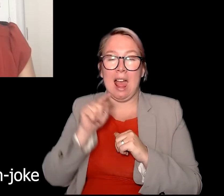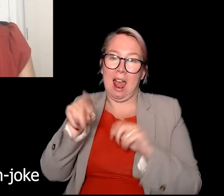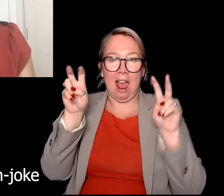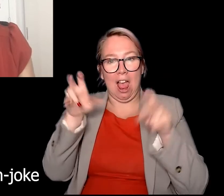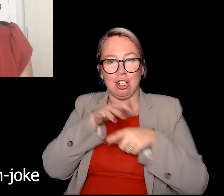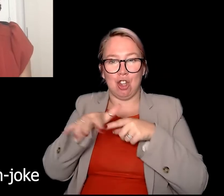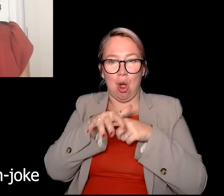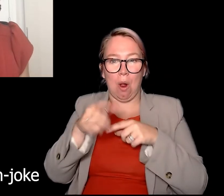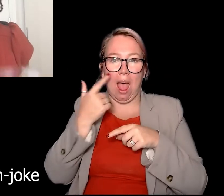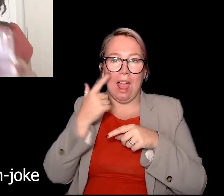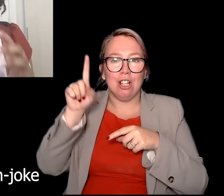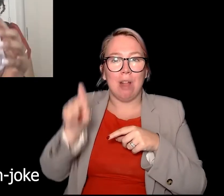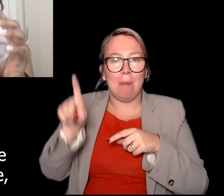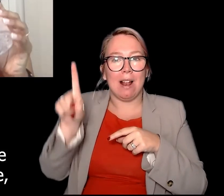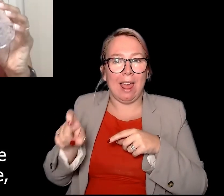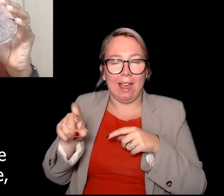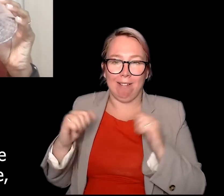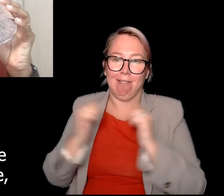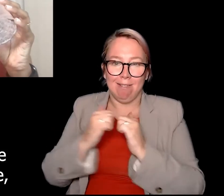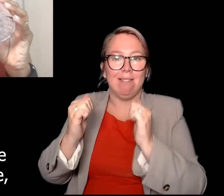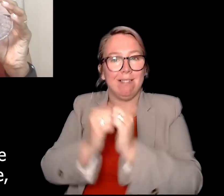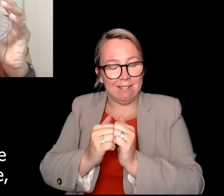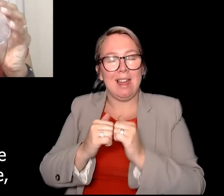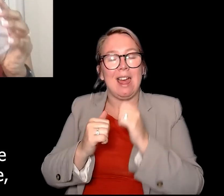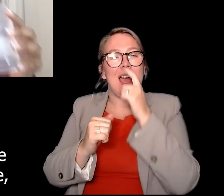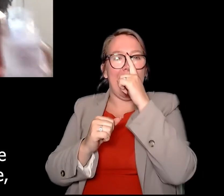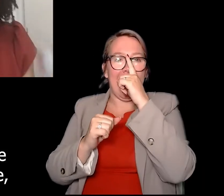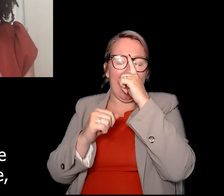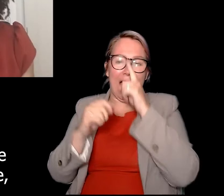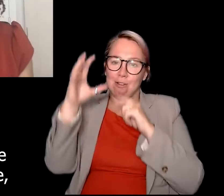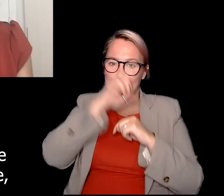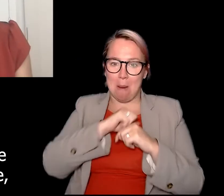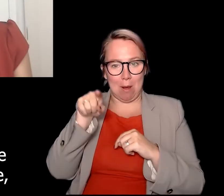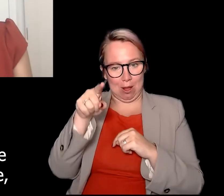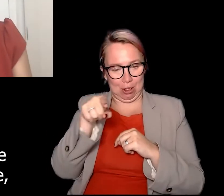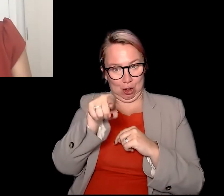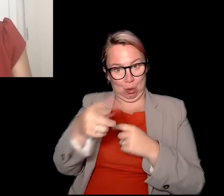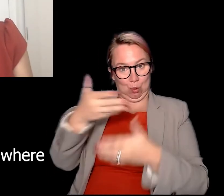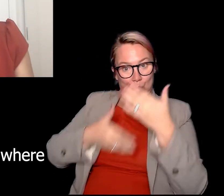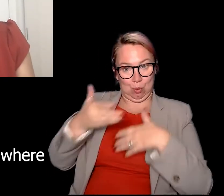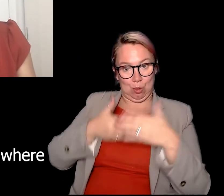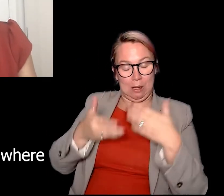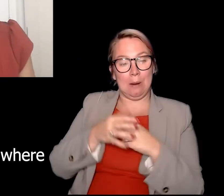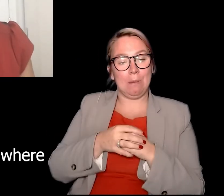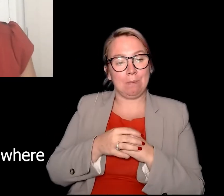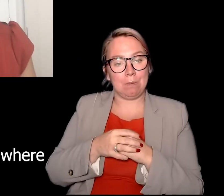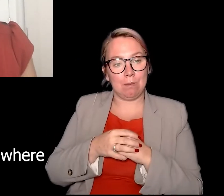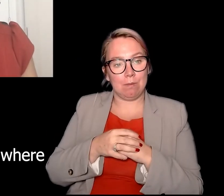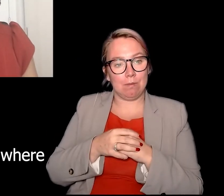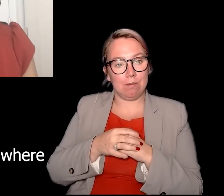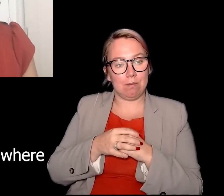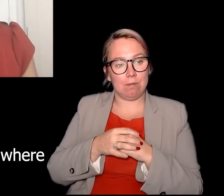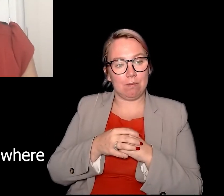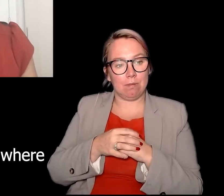a product kind of, it's almost an in joke if you say, let's double click on that. Because, there was one part of that where you